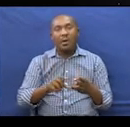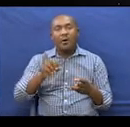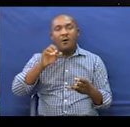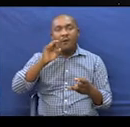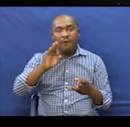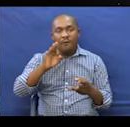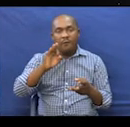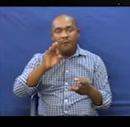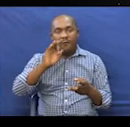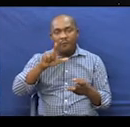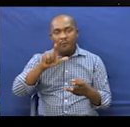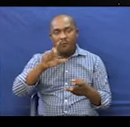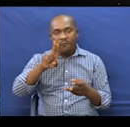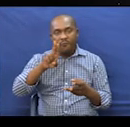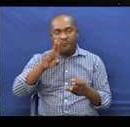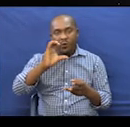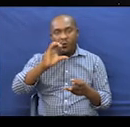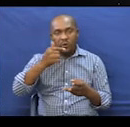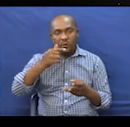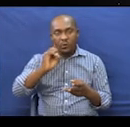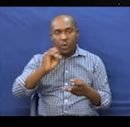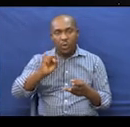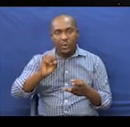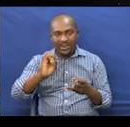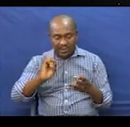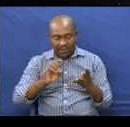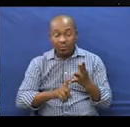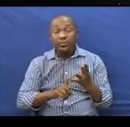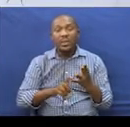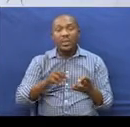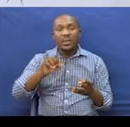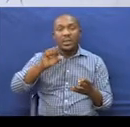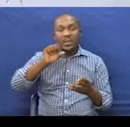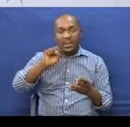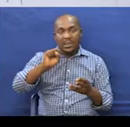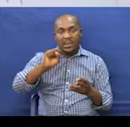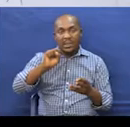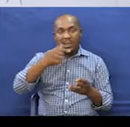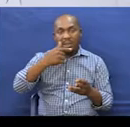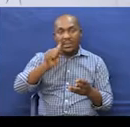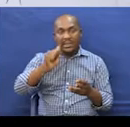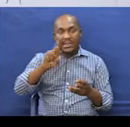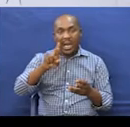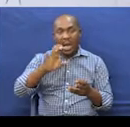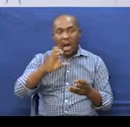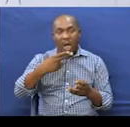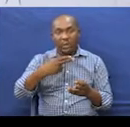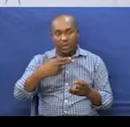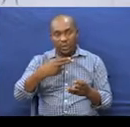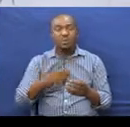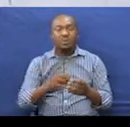fructose. Another one is starch. All of these are examples of what we